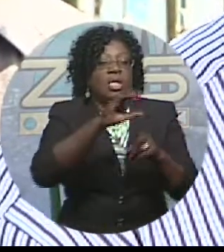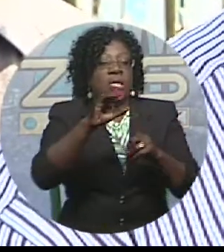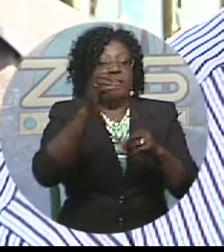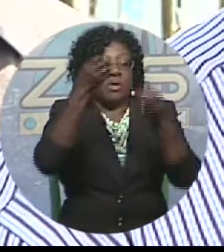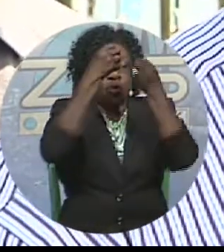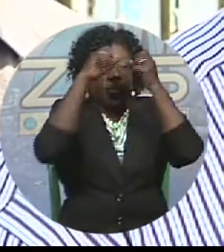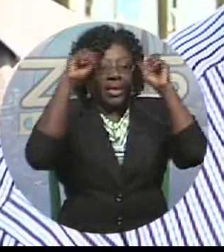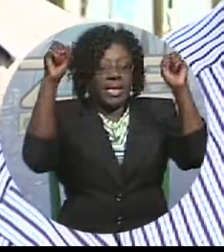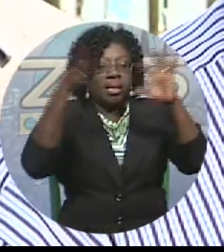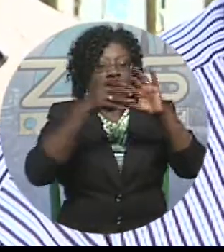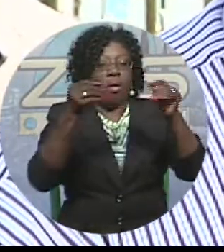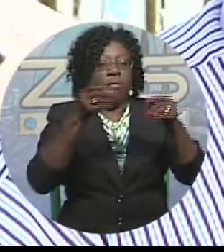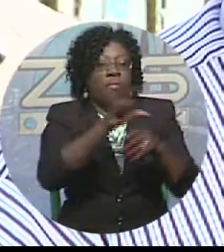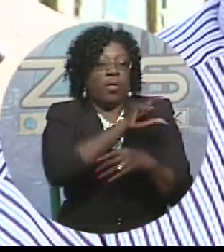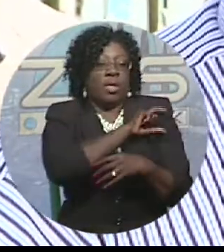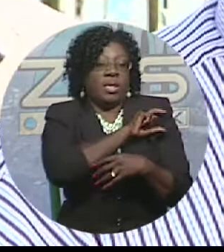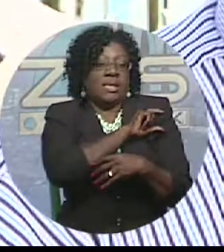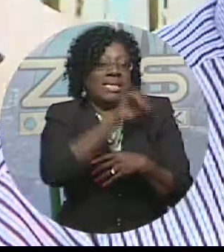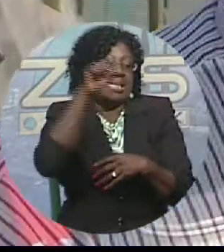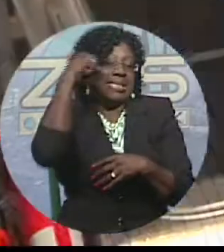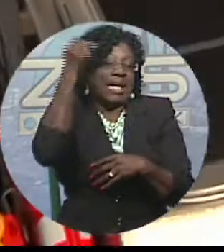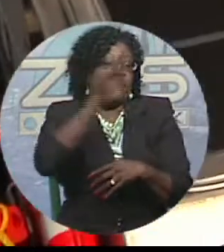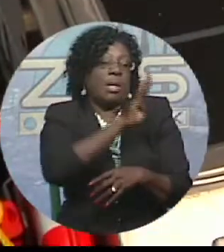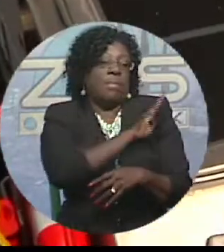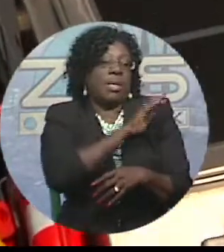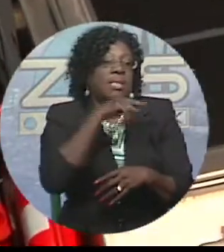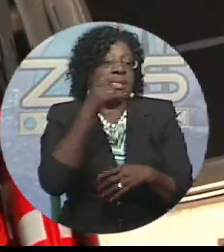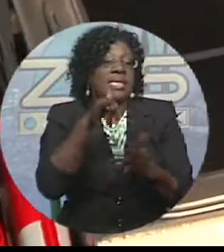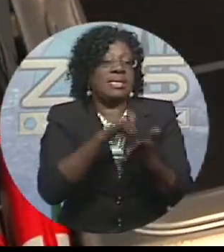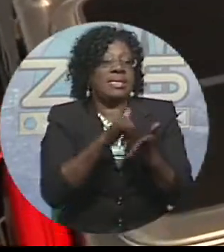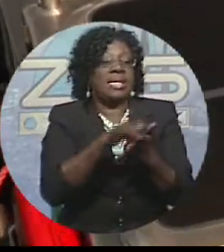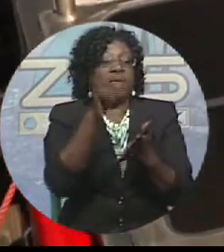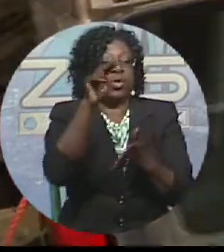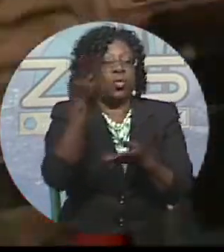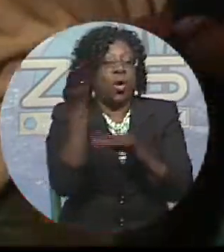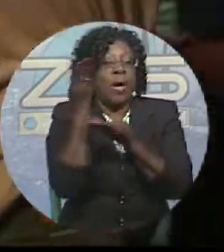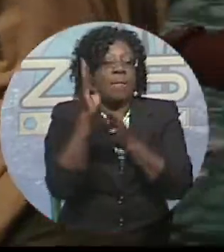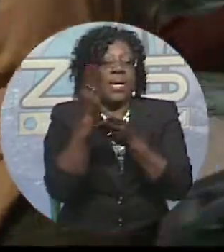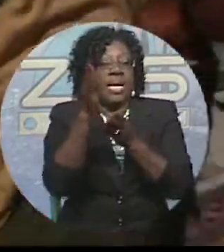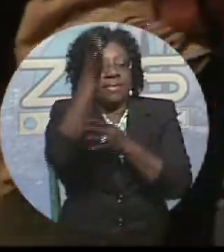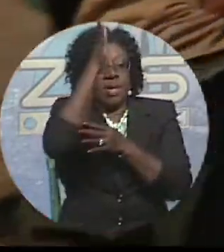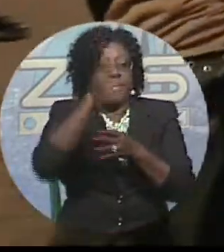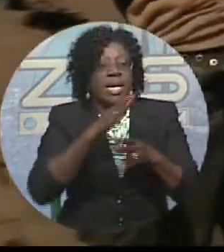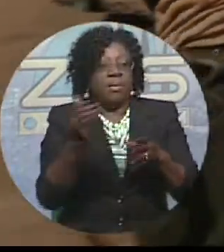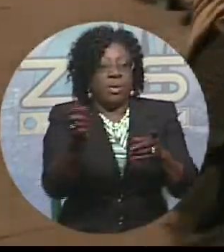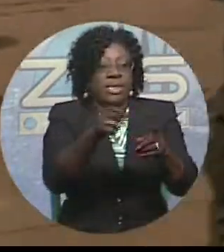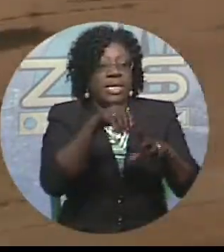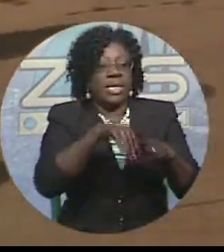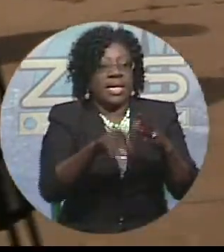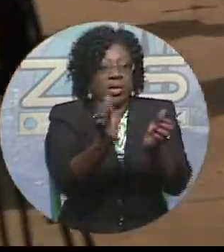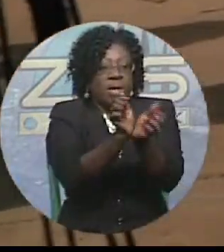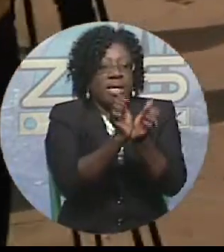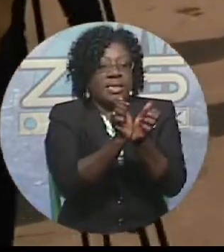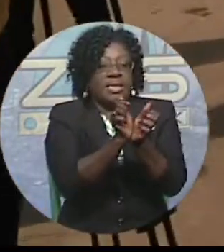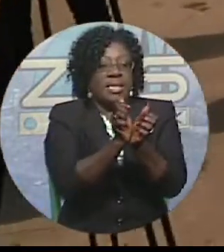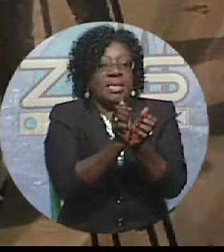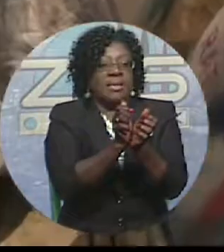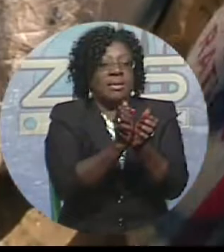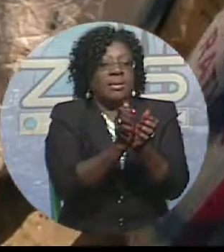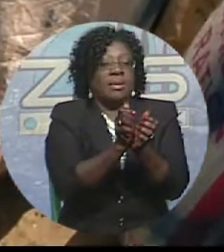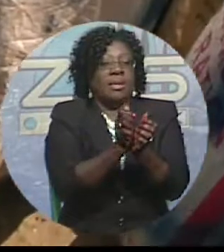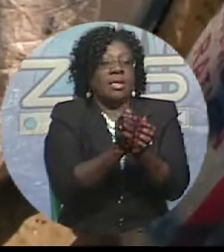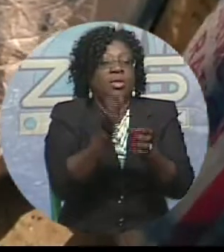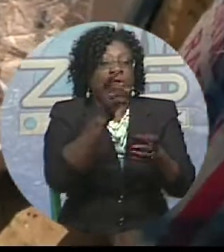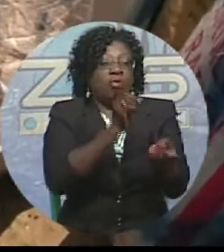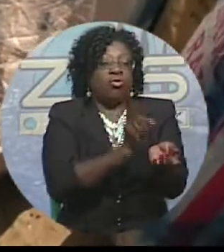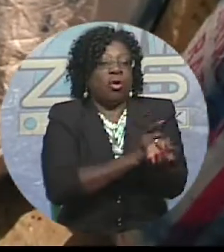Police and head of the Drug Enforcement Unit, Samuel Butler, says that two Bahamian men were taken into custody without incident. He also confirmed that the drugs were